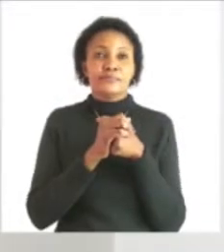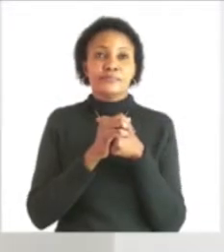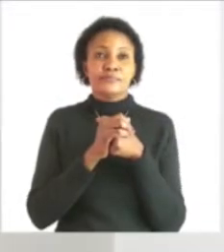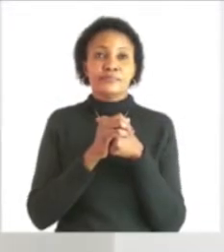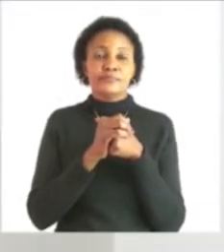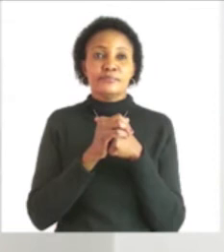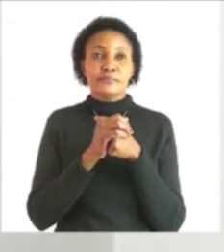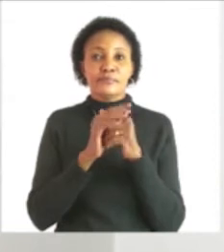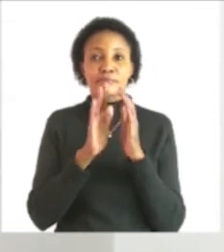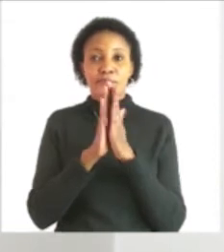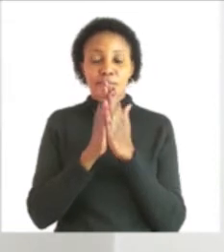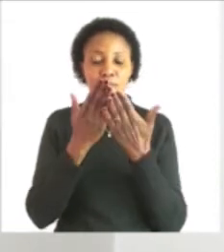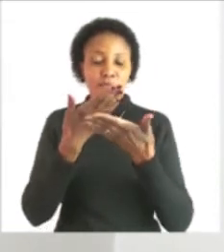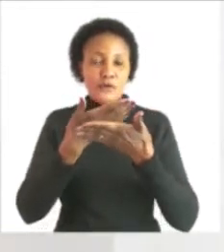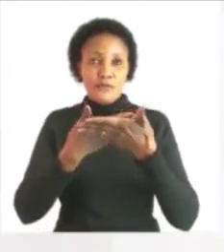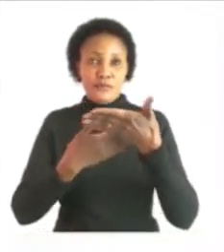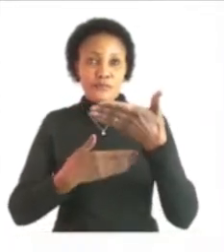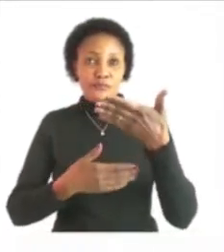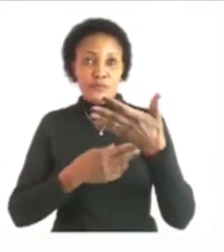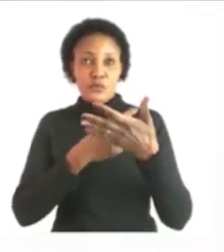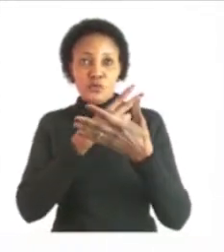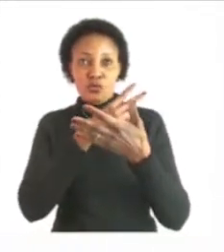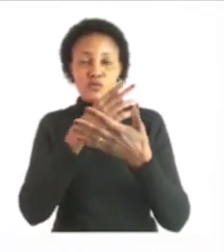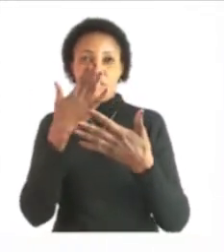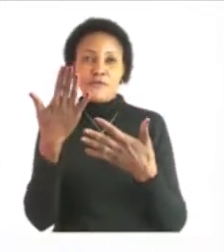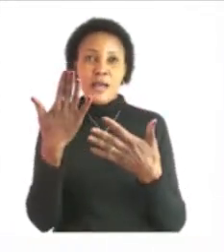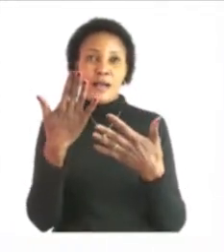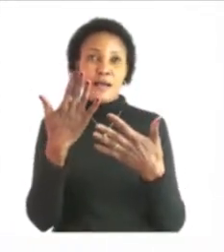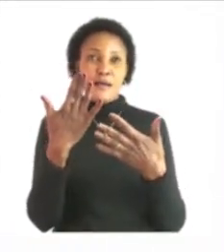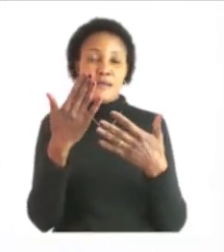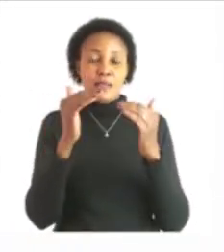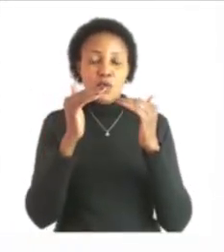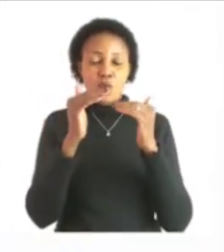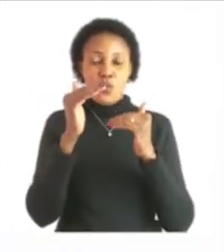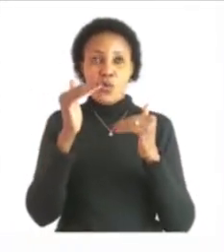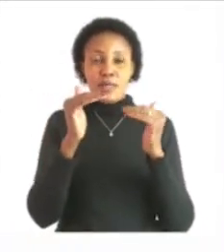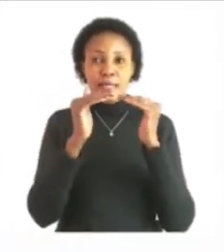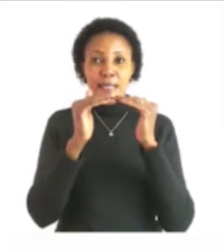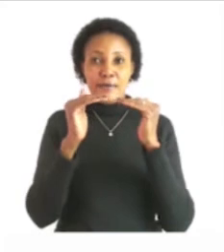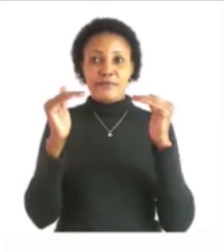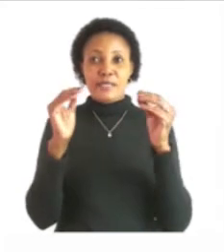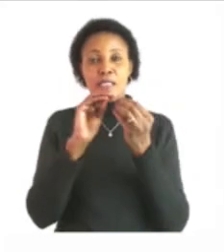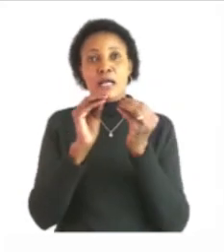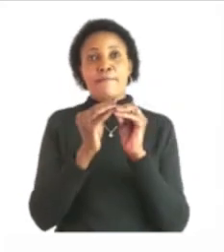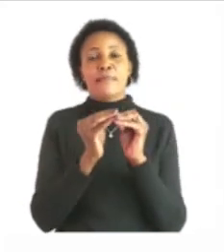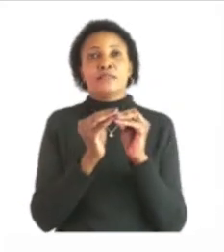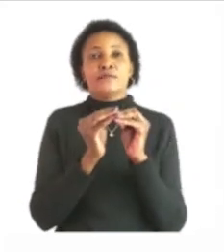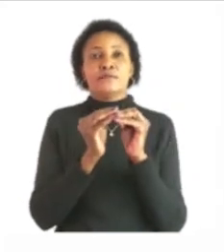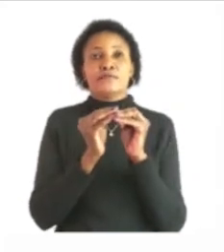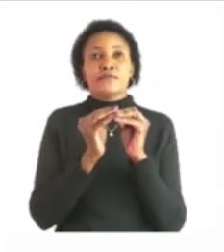Please turn to page 25. It's all about the odd and the even numbers.